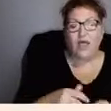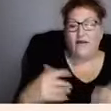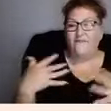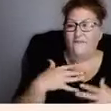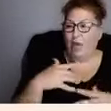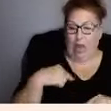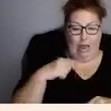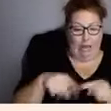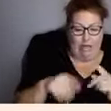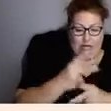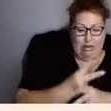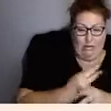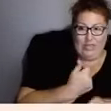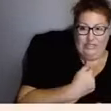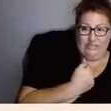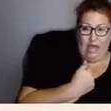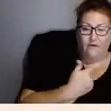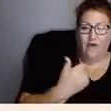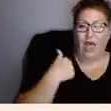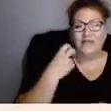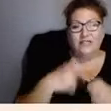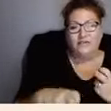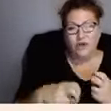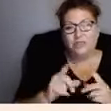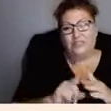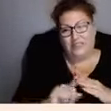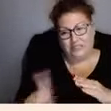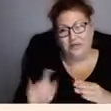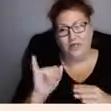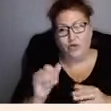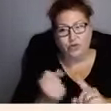themselves, so they have difficulty escaping these abusive situations.